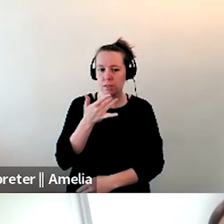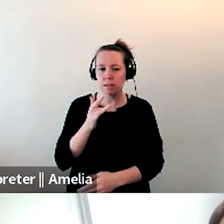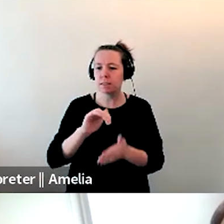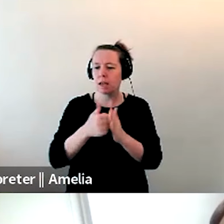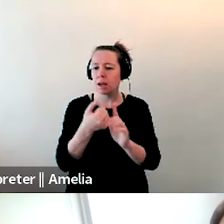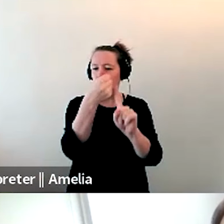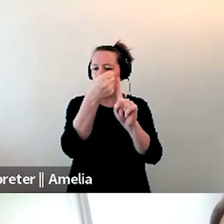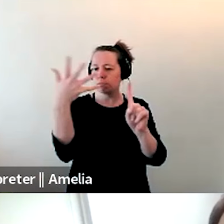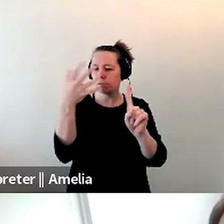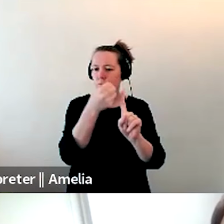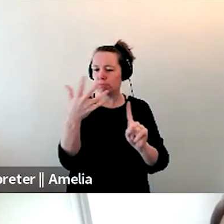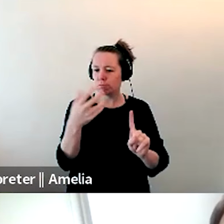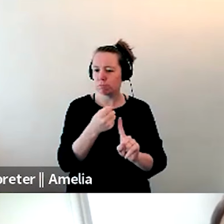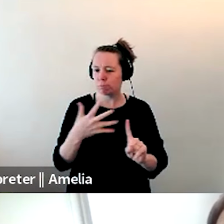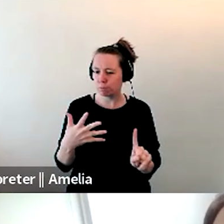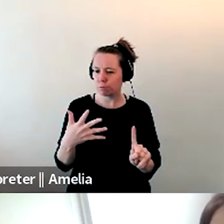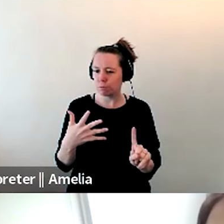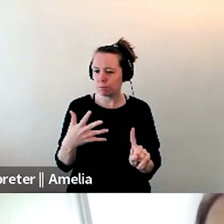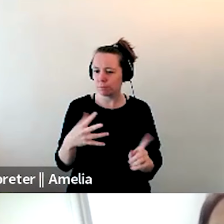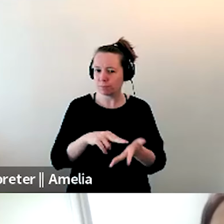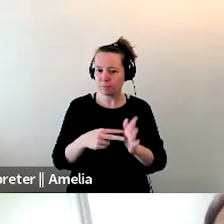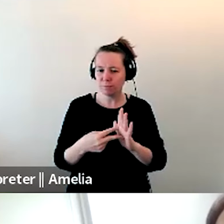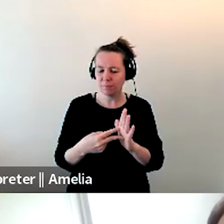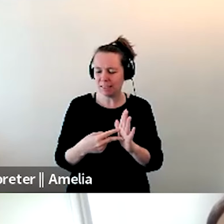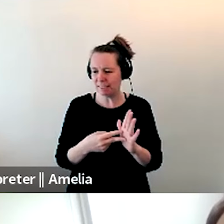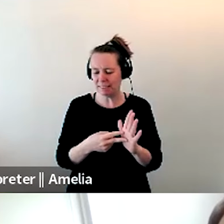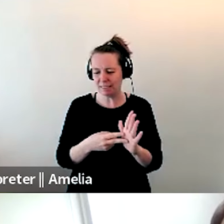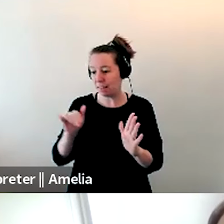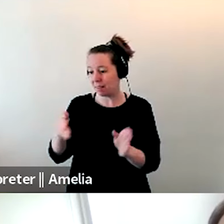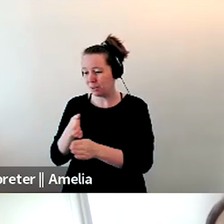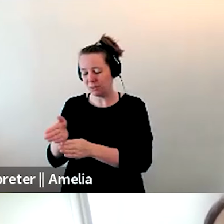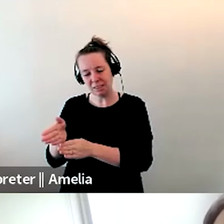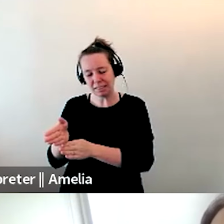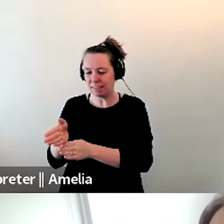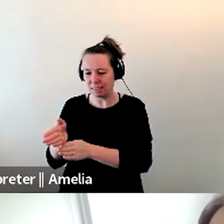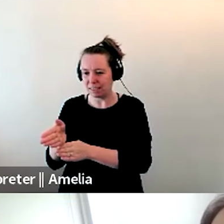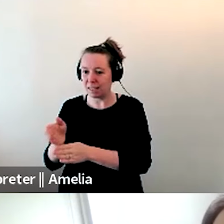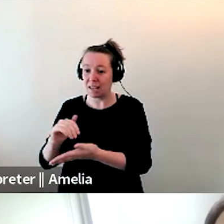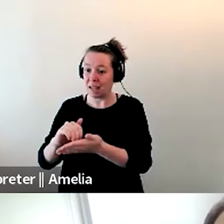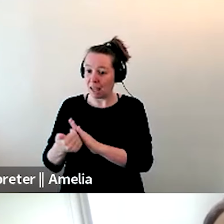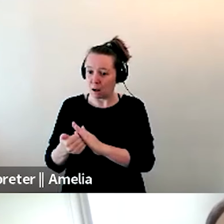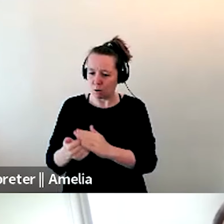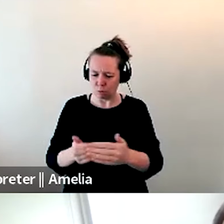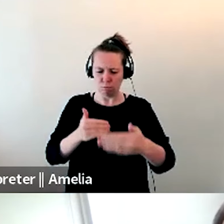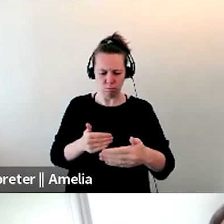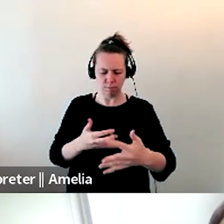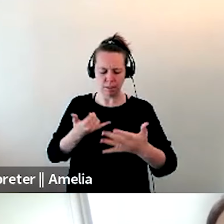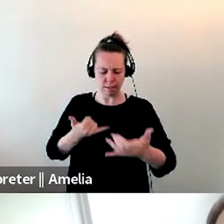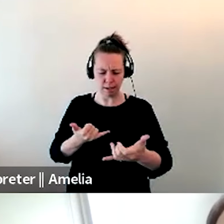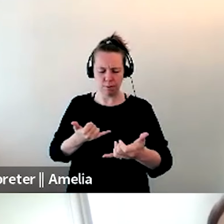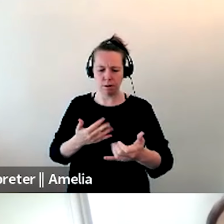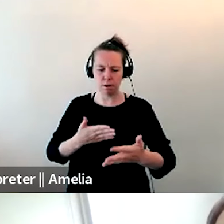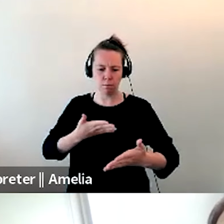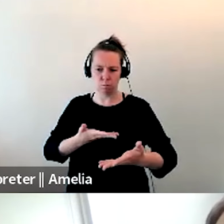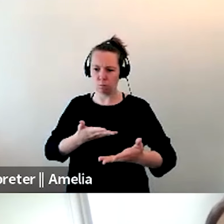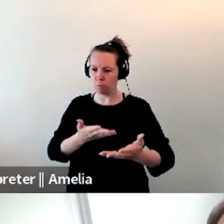outside the box of other options that would make me as happy, but would be in a shorter period of time. I would be confident